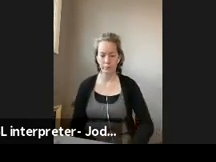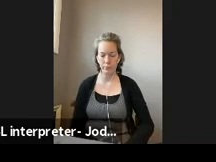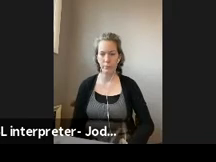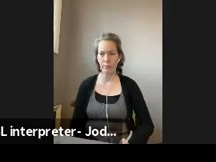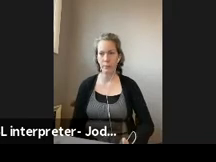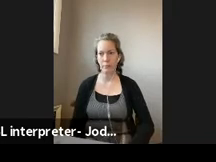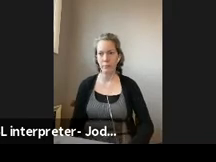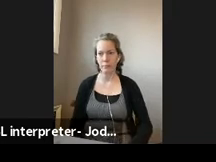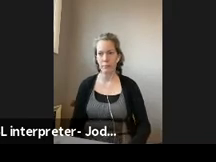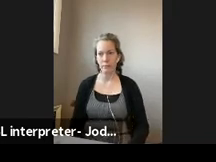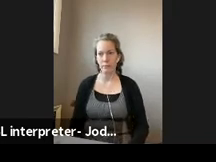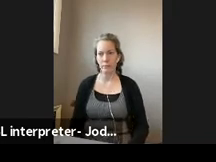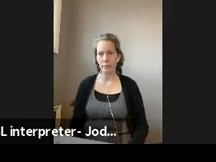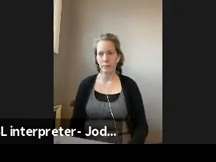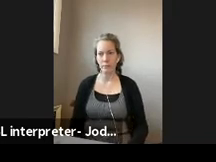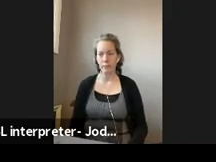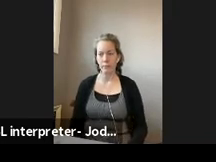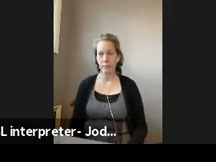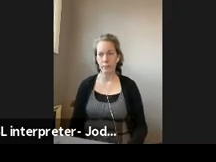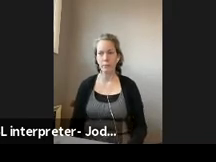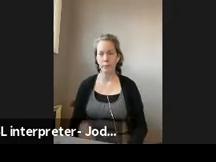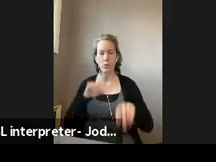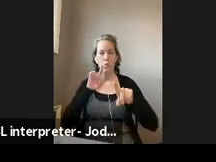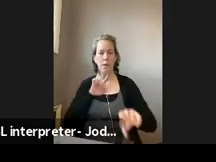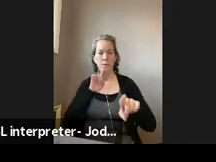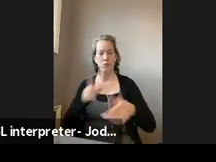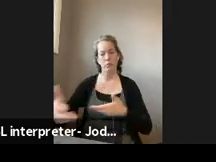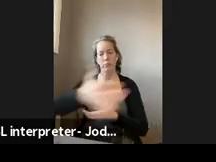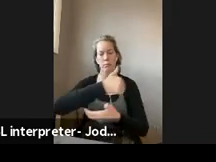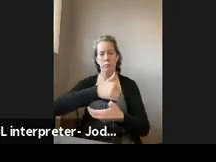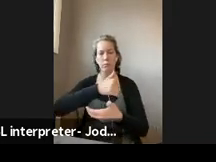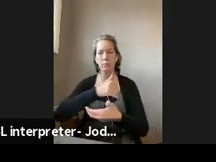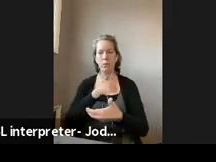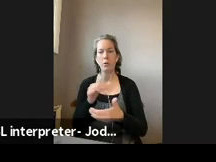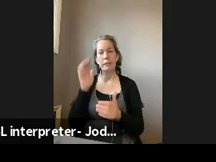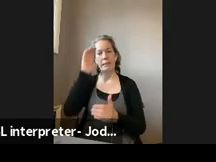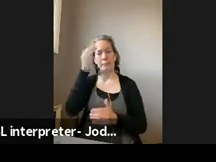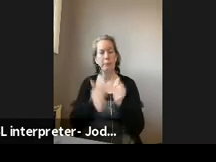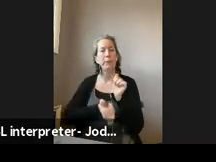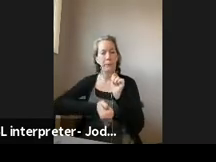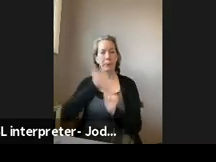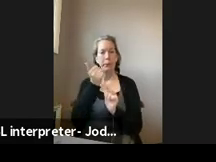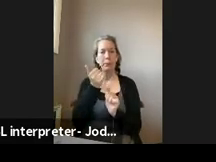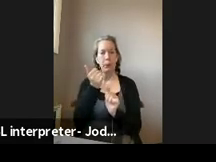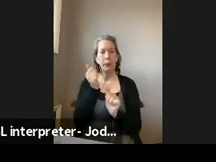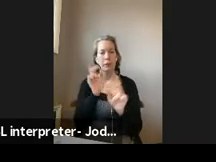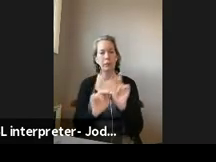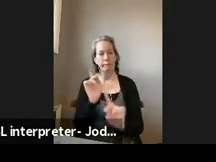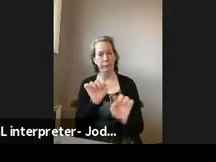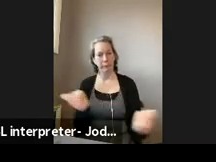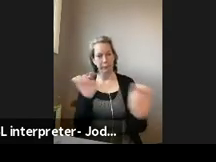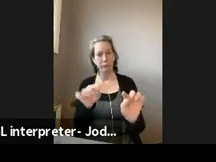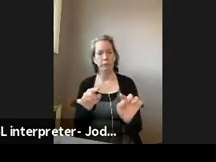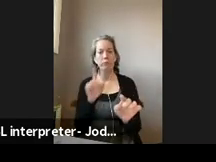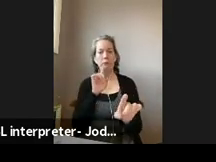Okay, so we've got the answers in now. So a majority of the folks have said false. That is the correct answer.